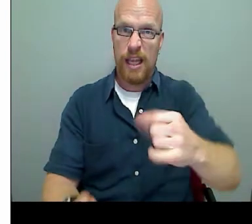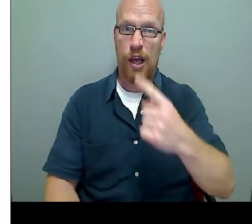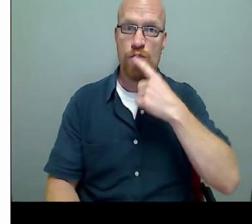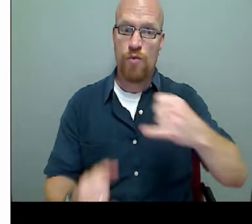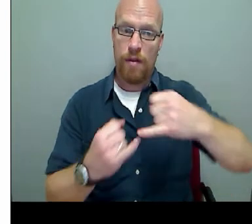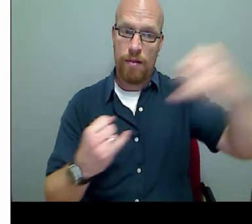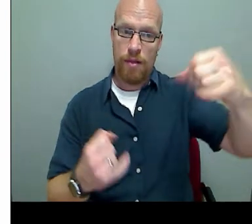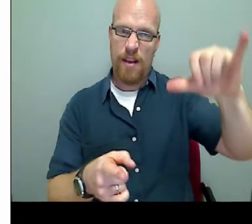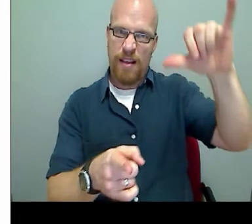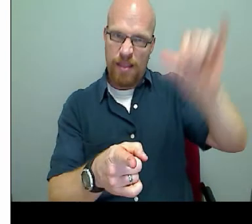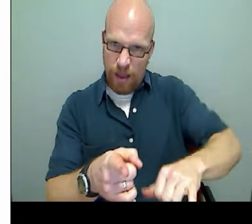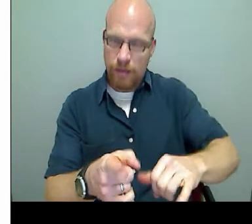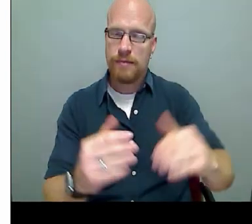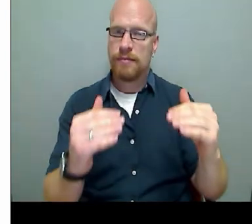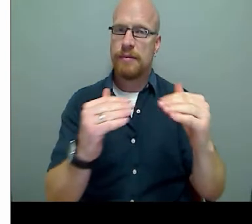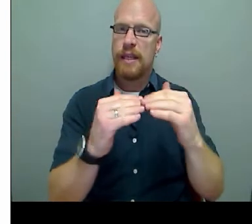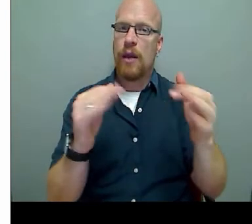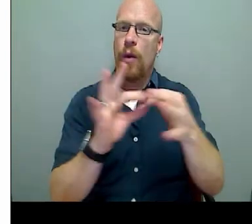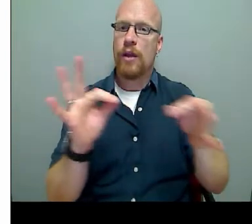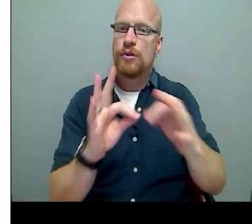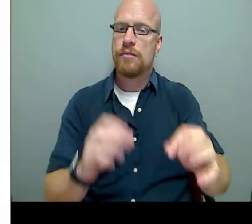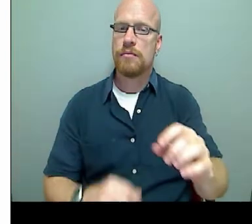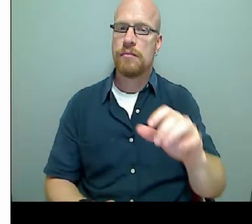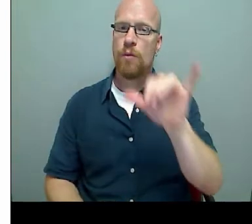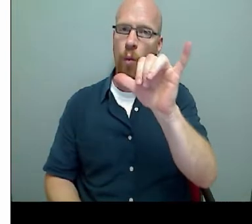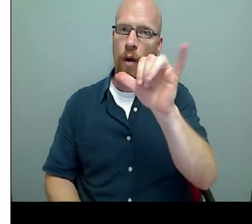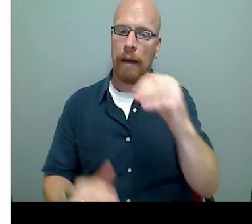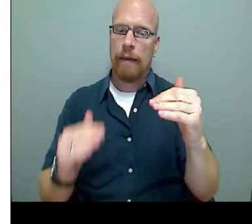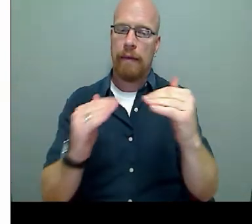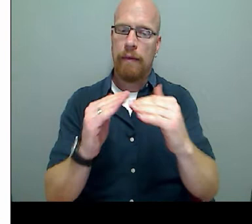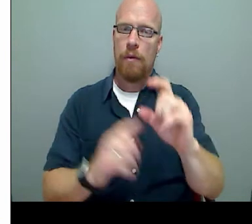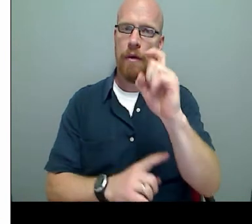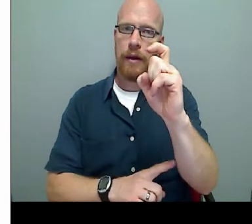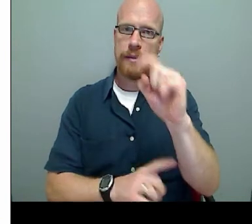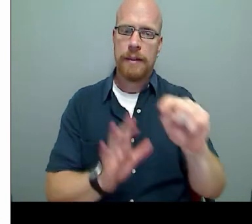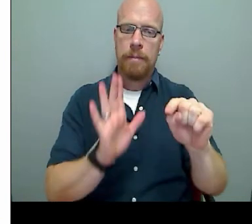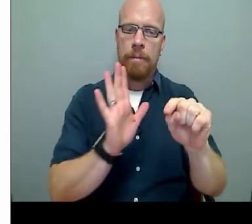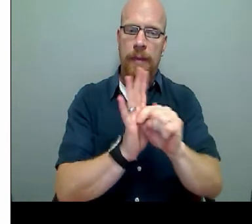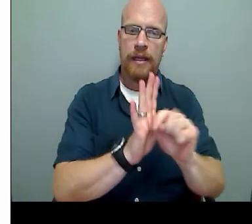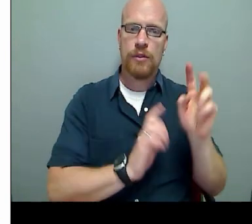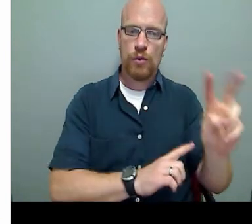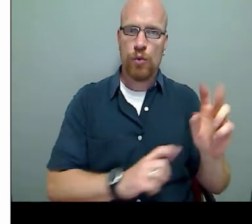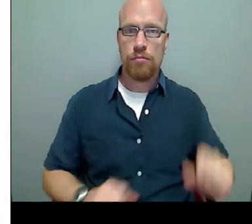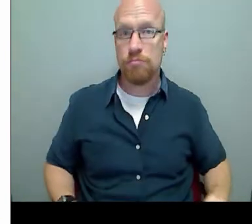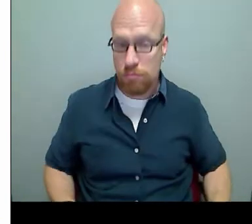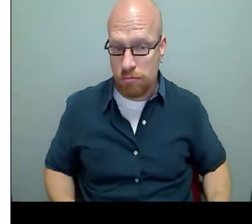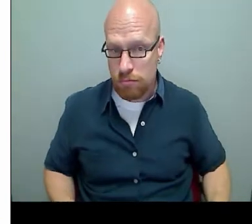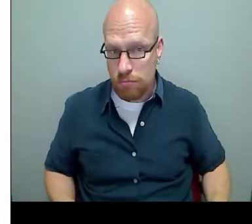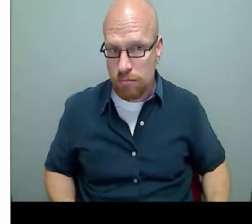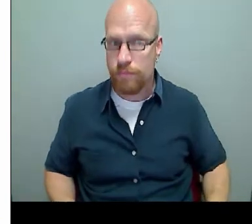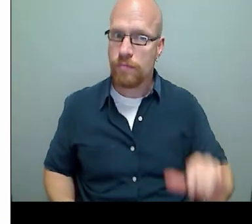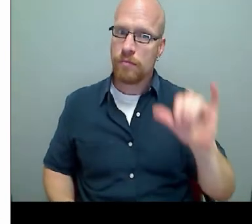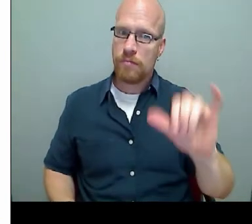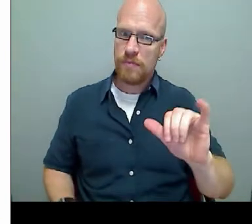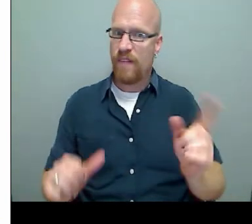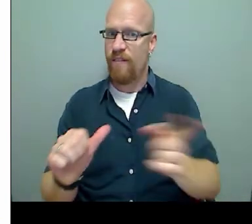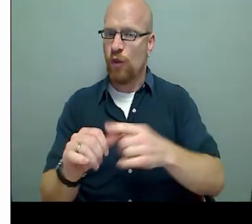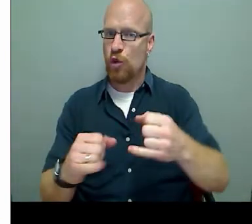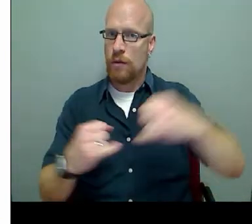And now, the red line here is the graph of the first equation, y equals x minus